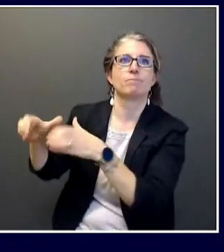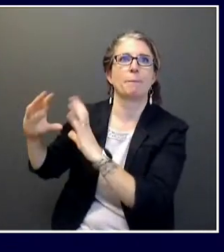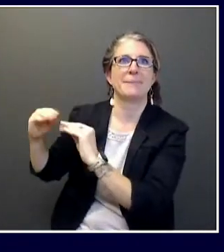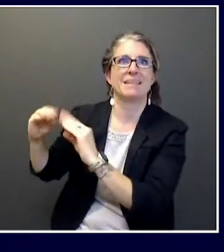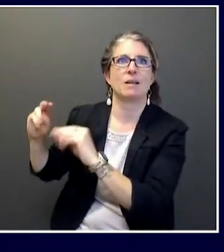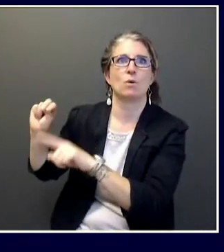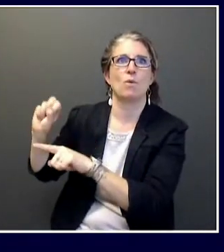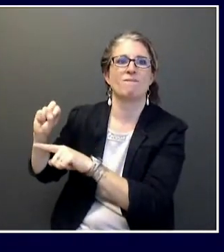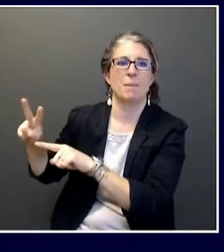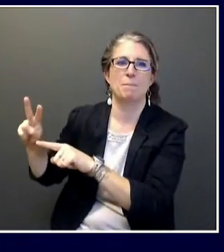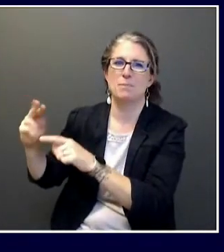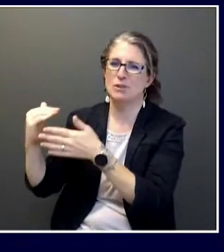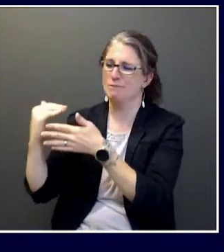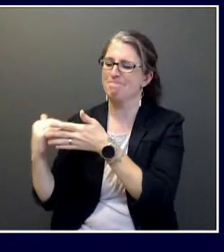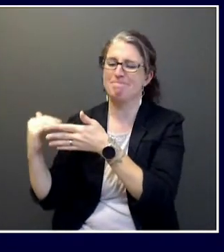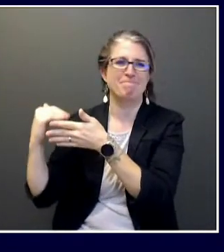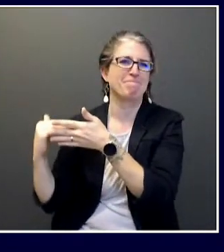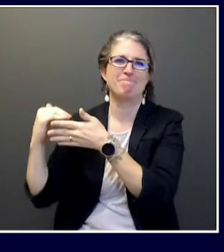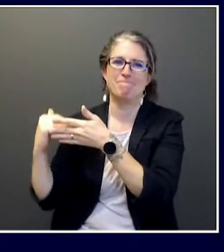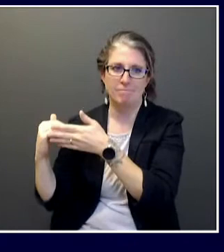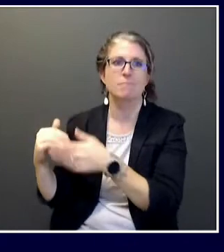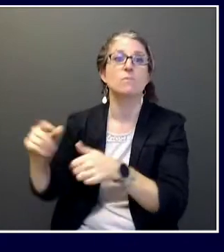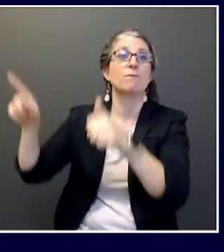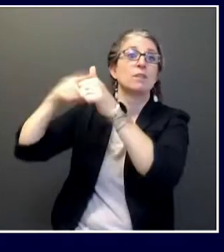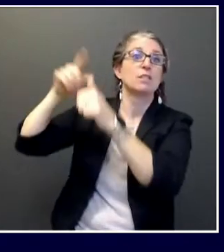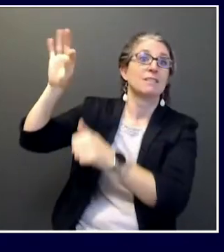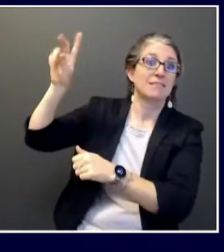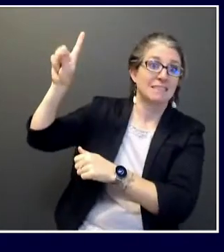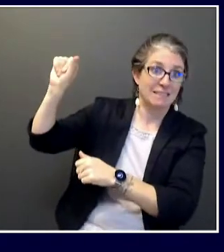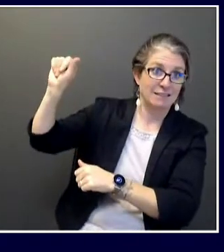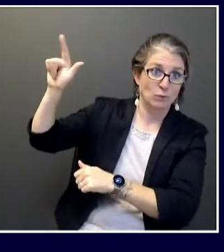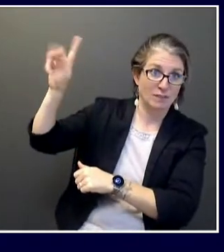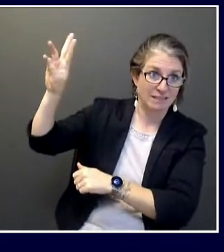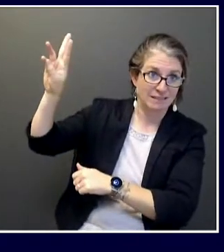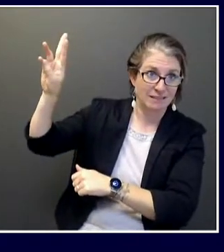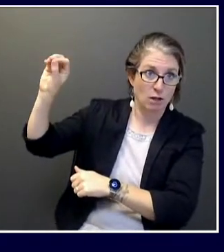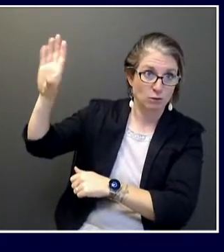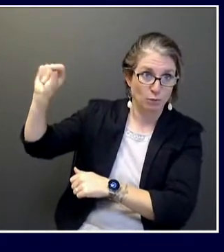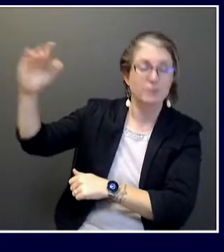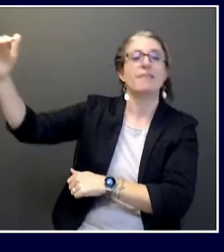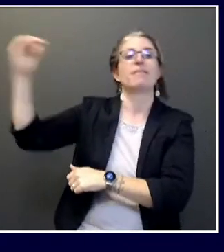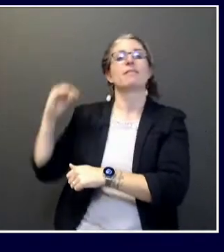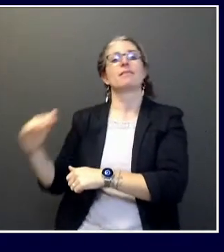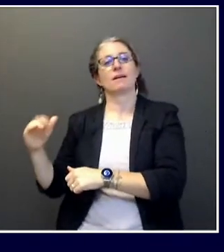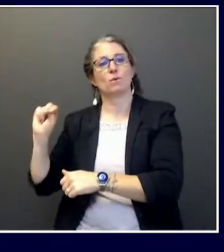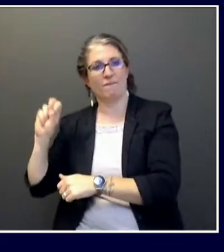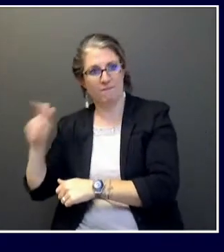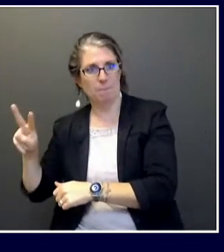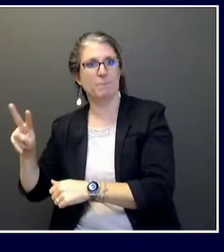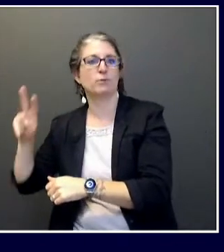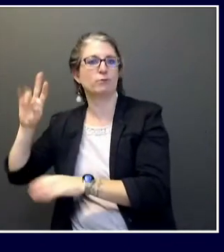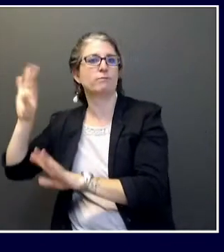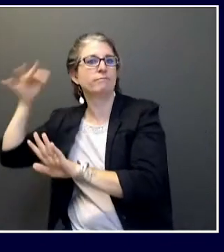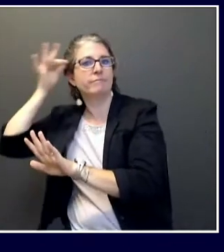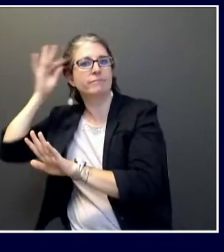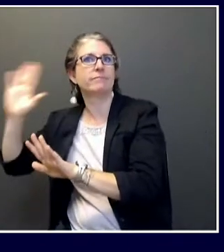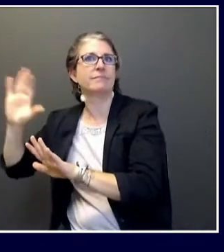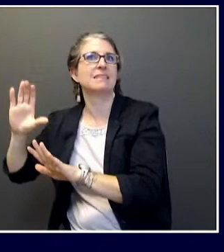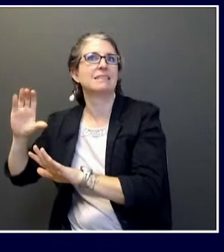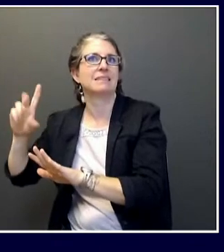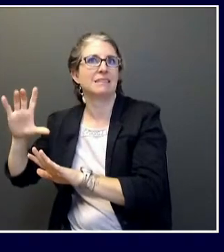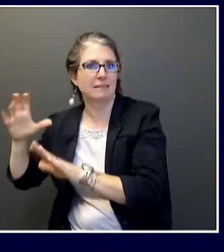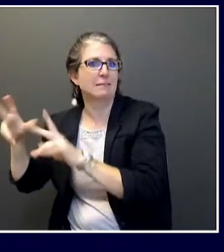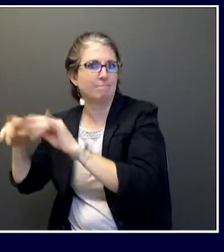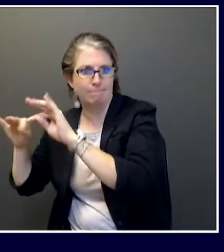are authorized by federal health officials. In particular, Maine DHHS has been working closely with